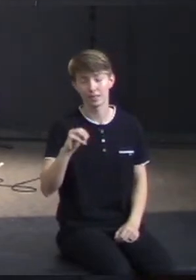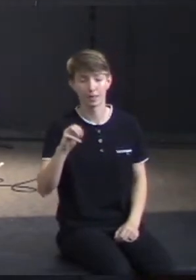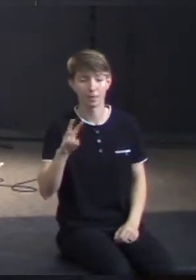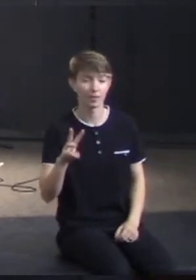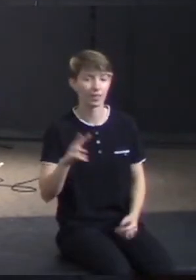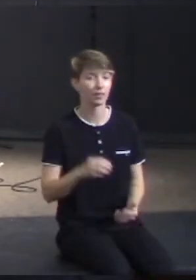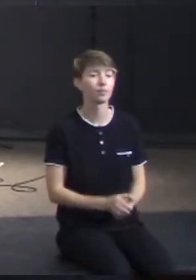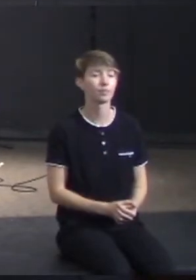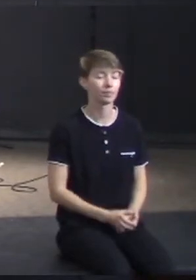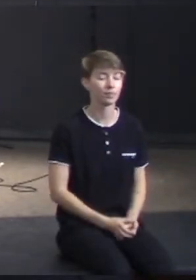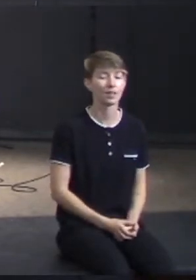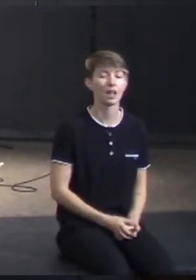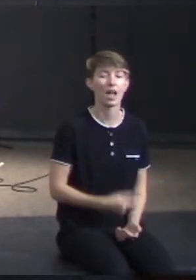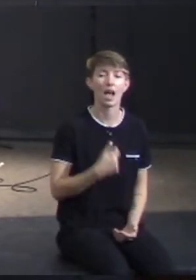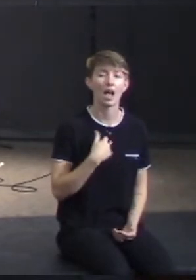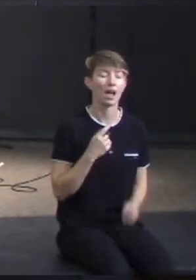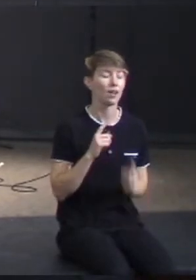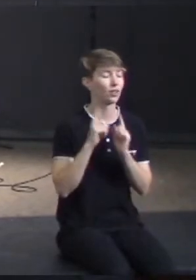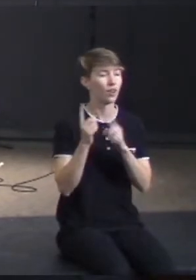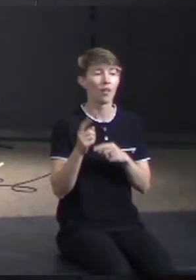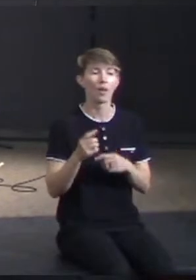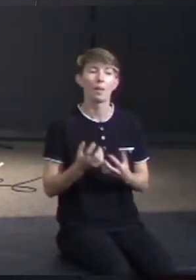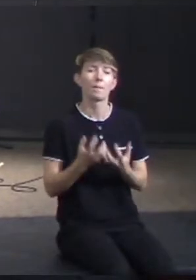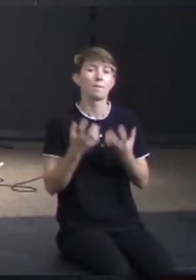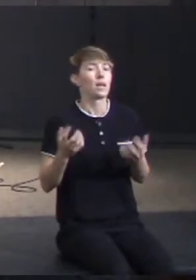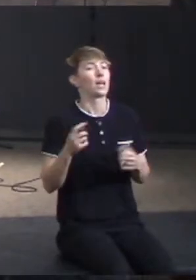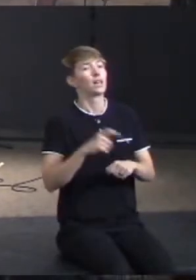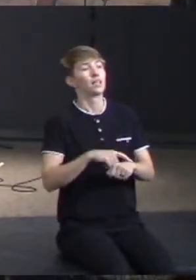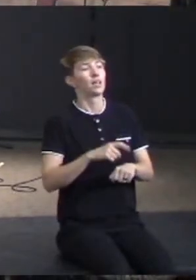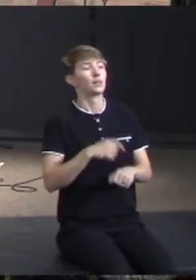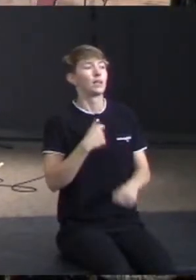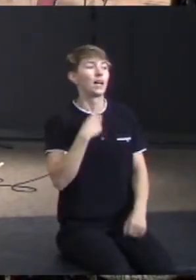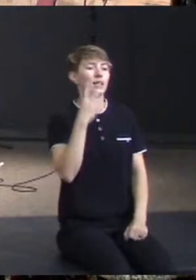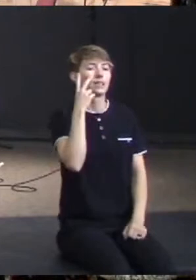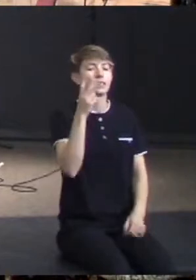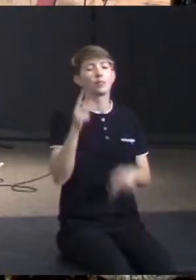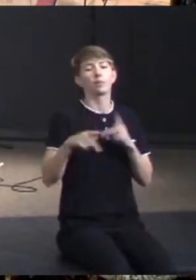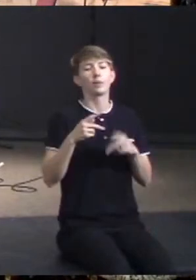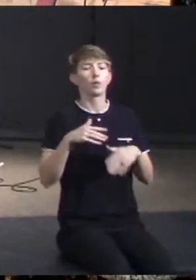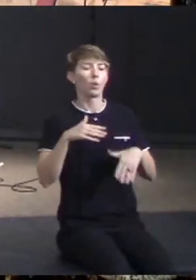I've been there many times. I see people walk in and go, nope.